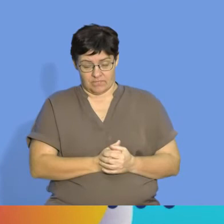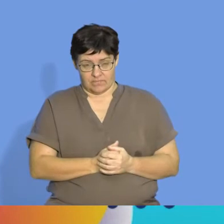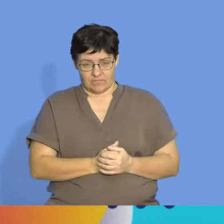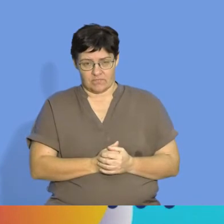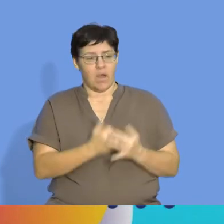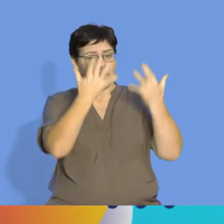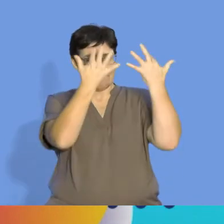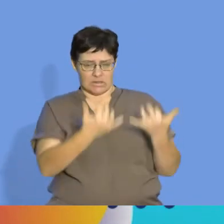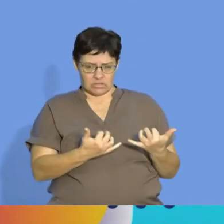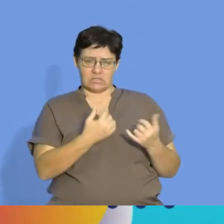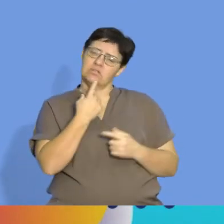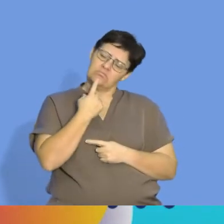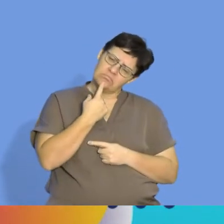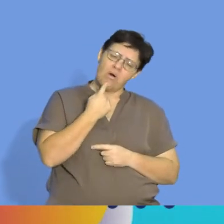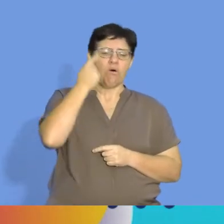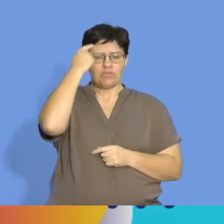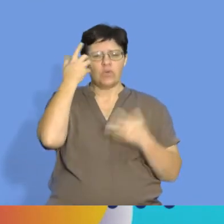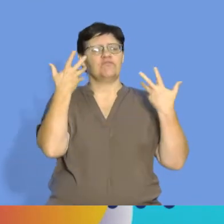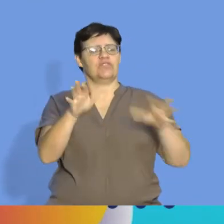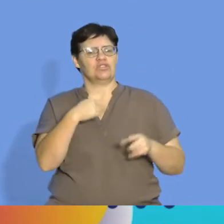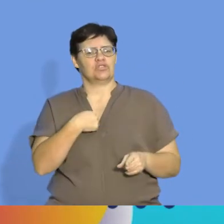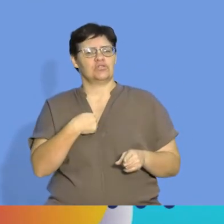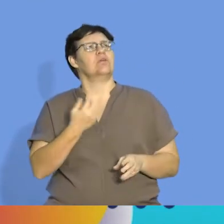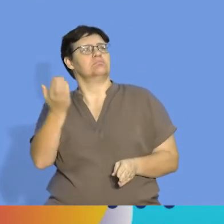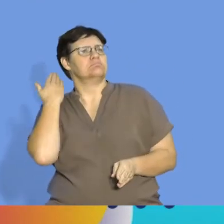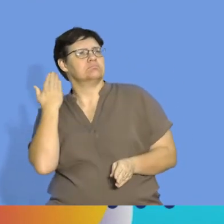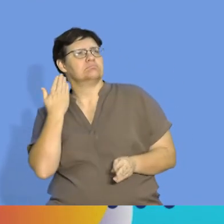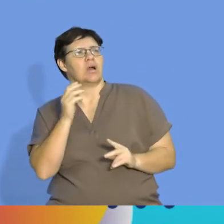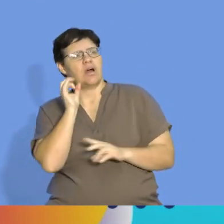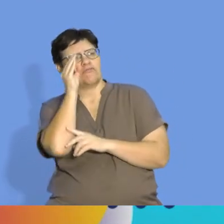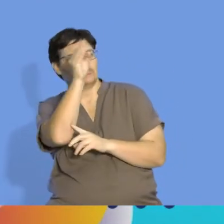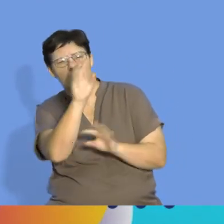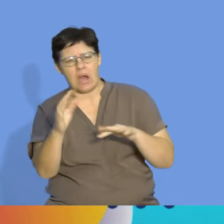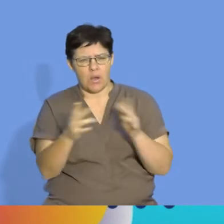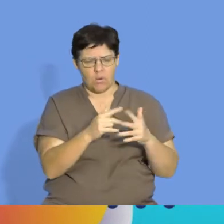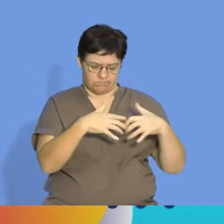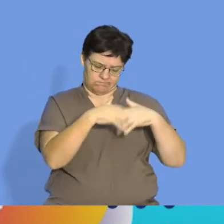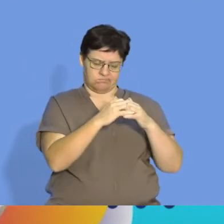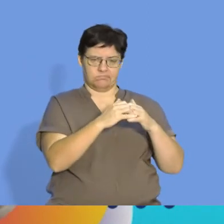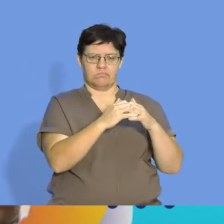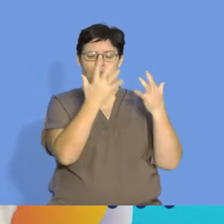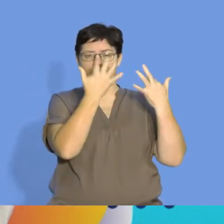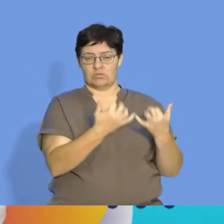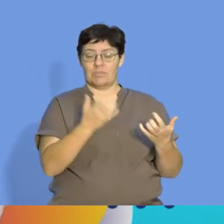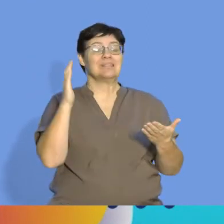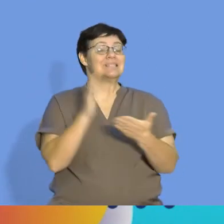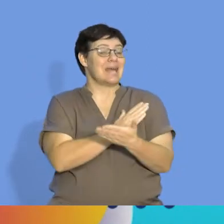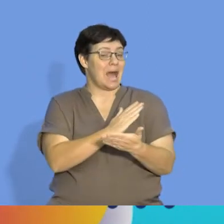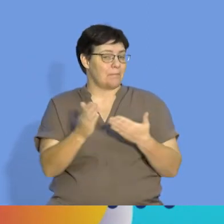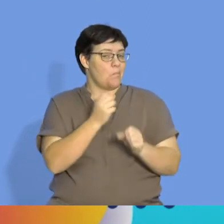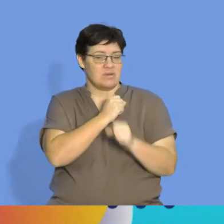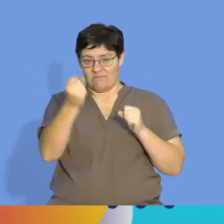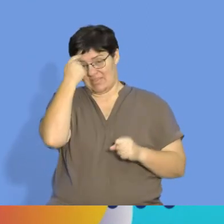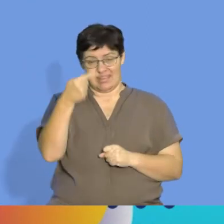we budgeted those amounts, we took into consideration everything that we needed to. However, there may be certain items that we did